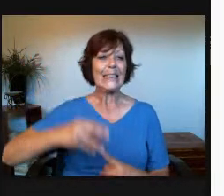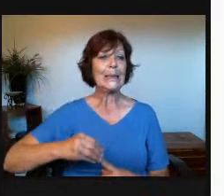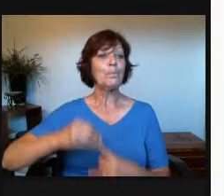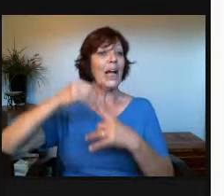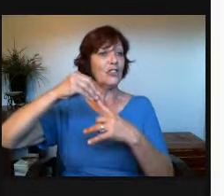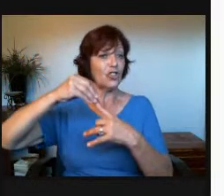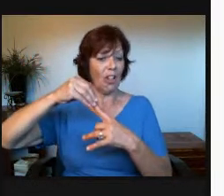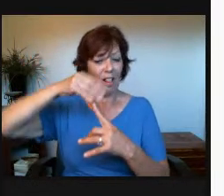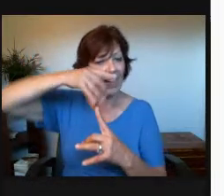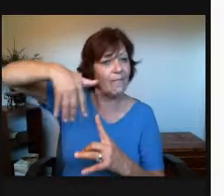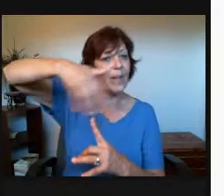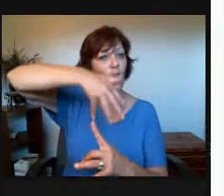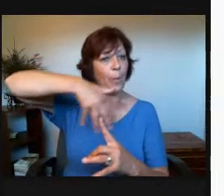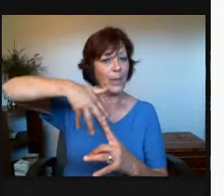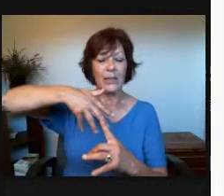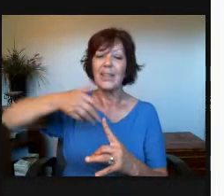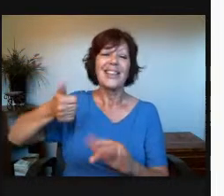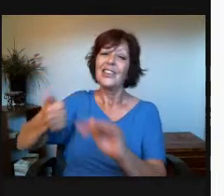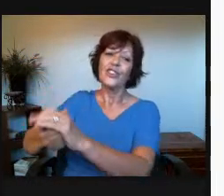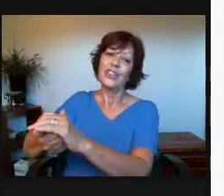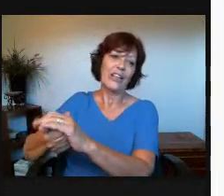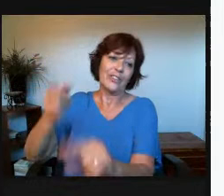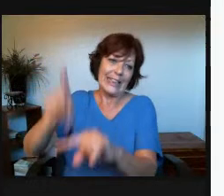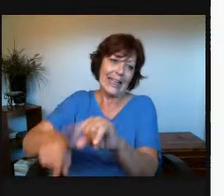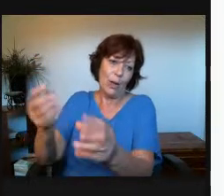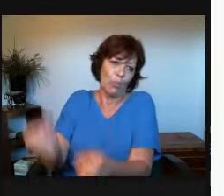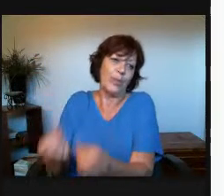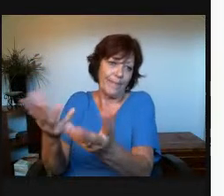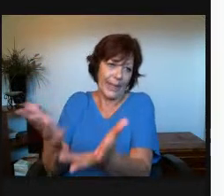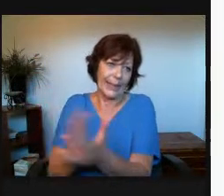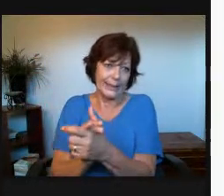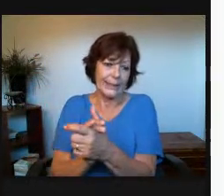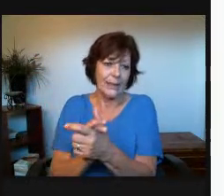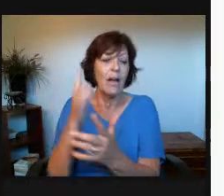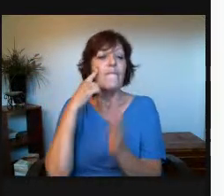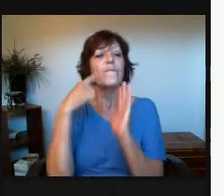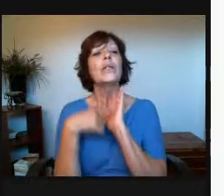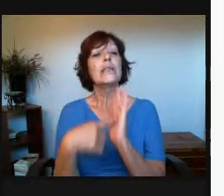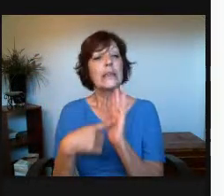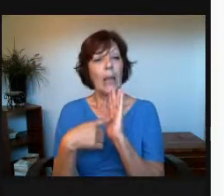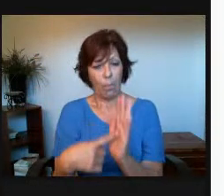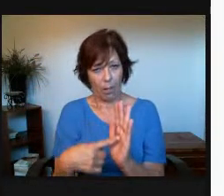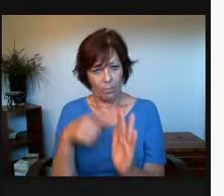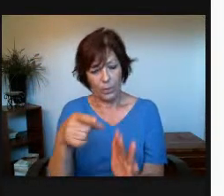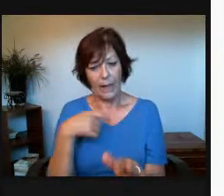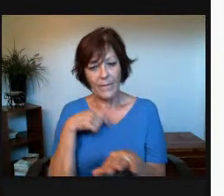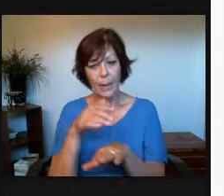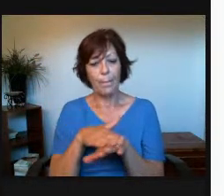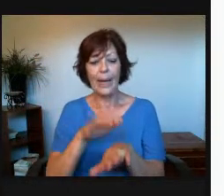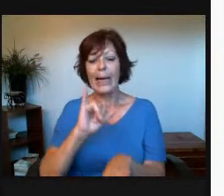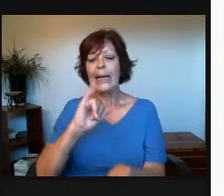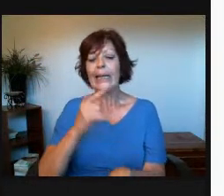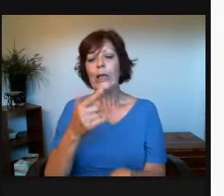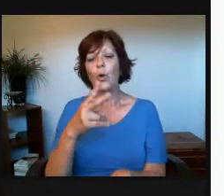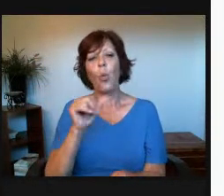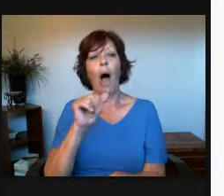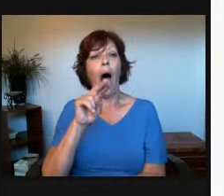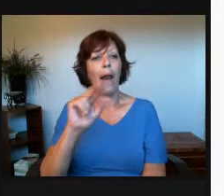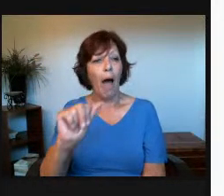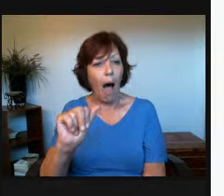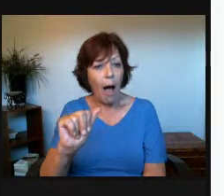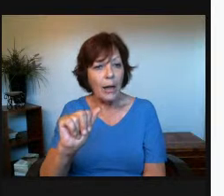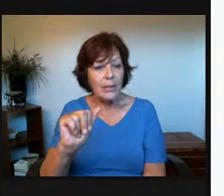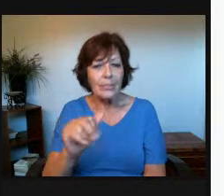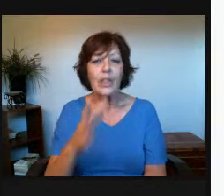specialized environments that most shelters cannot provide. So, for example, if you have a pet iguana, you might want to talk to